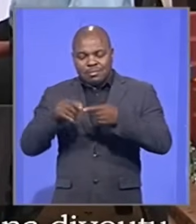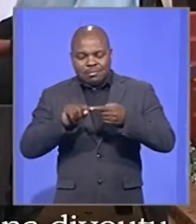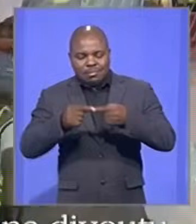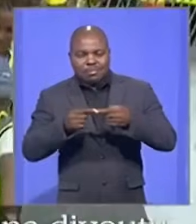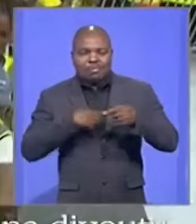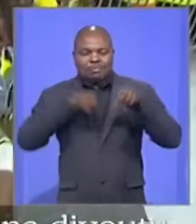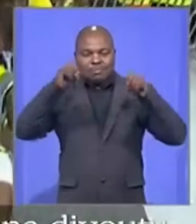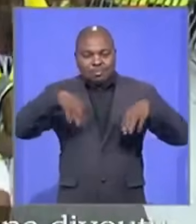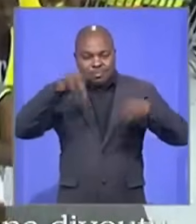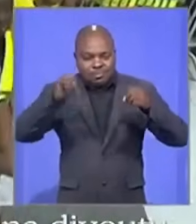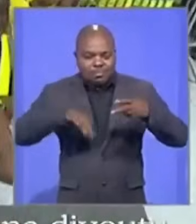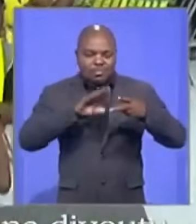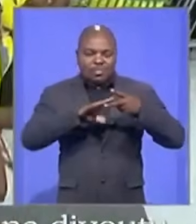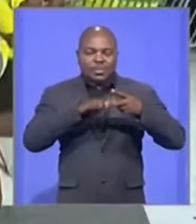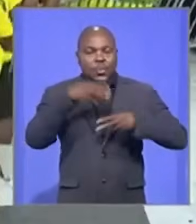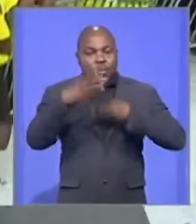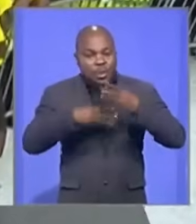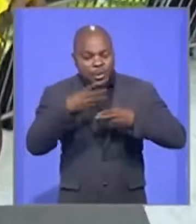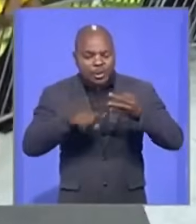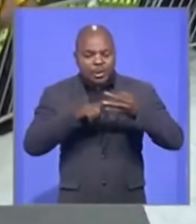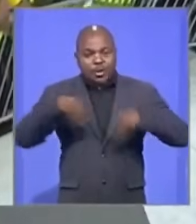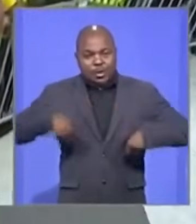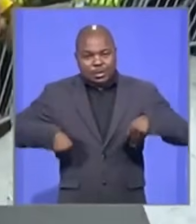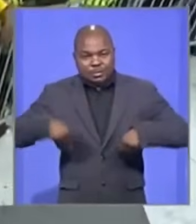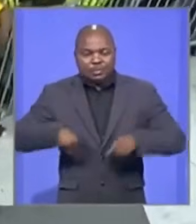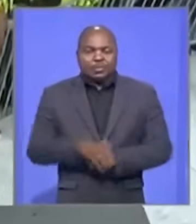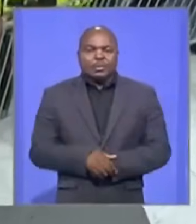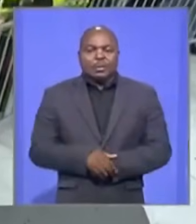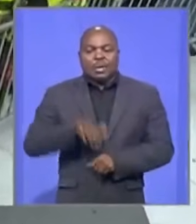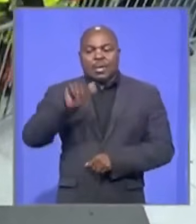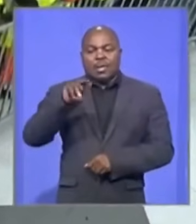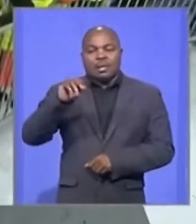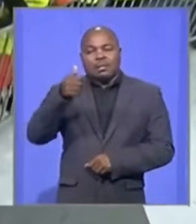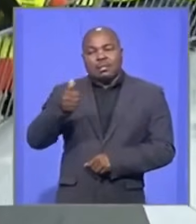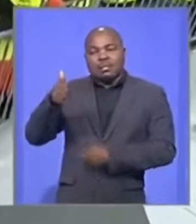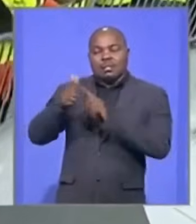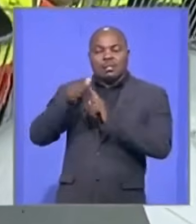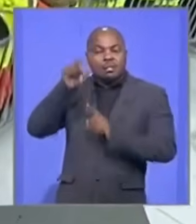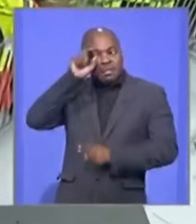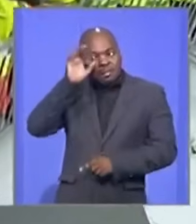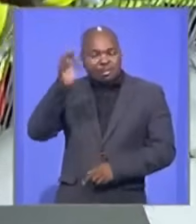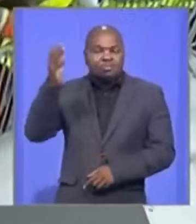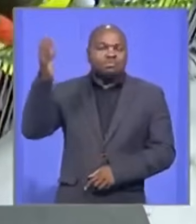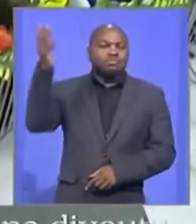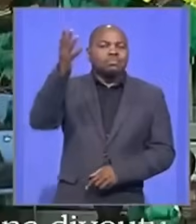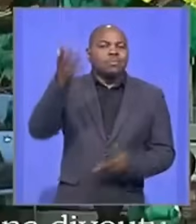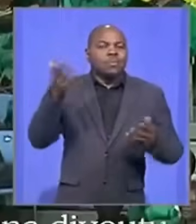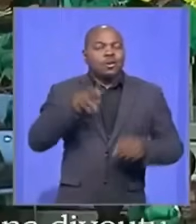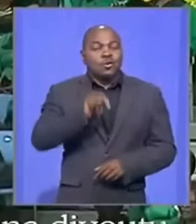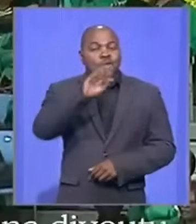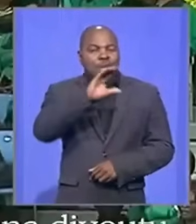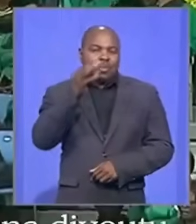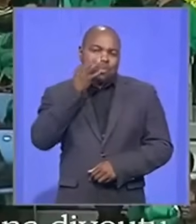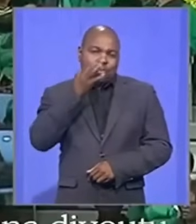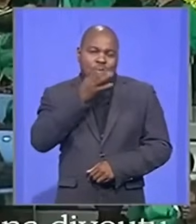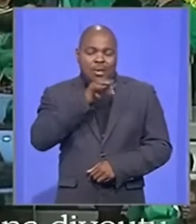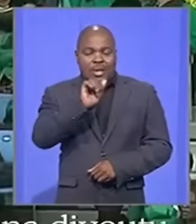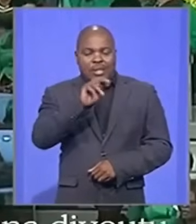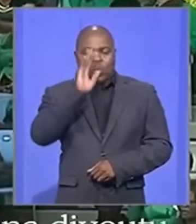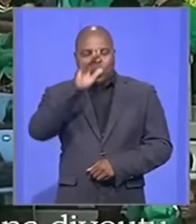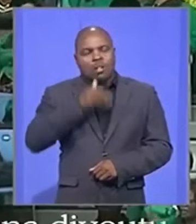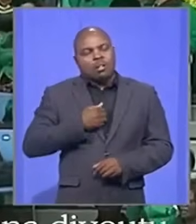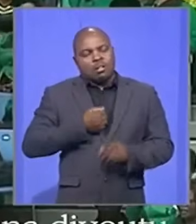kang timatima, tlhokeho ya mesebetsi le bobodu. Moedi moholo wa ANC Fikile Mbalula ha tsetla bua le Northern Cape ore ANC e tla thibela